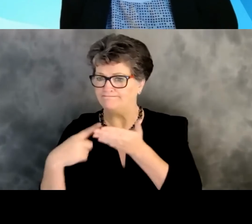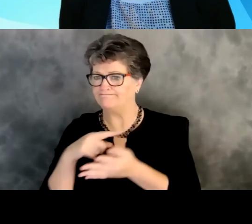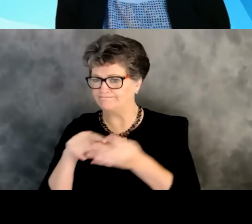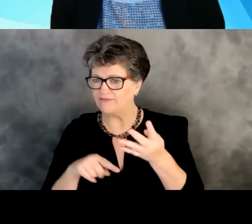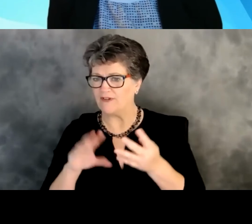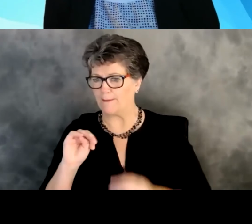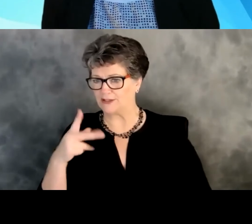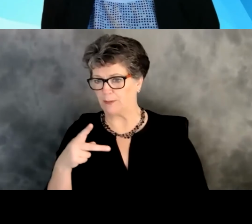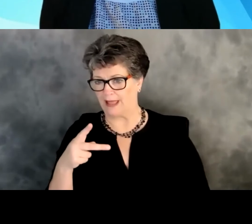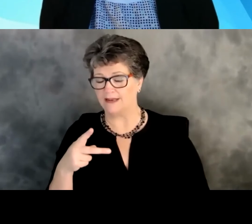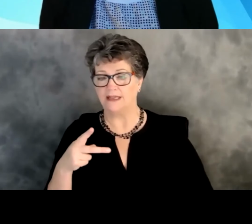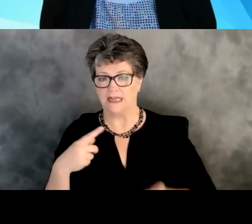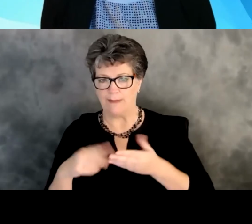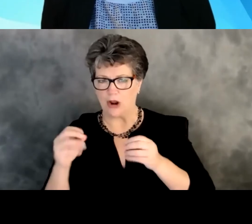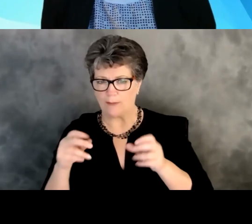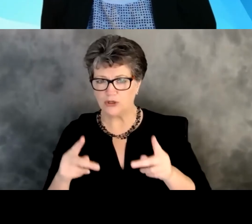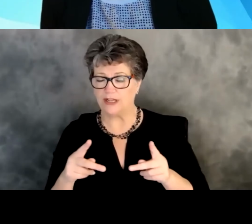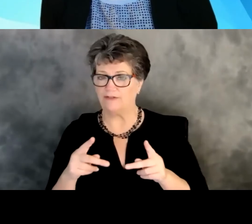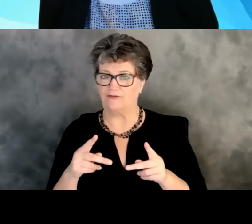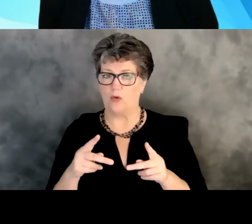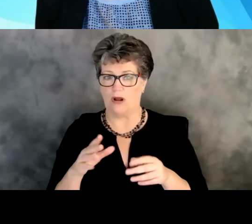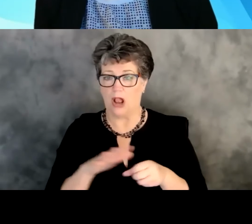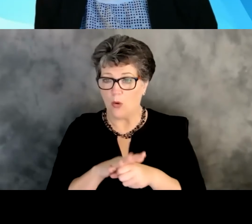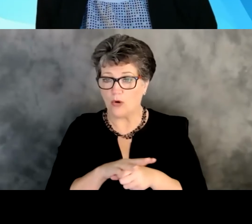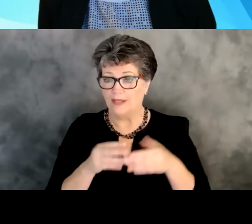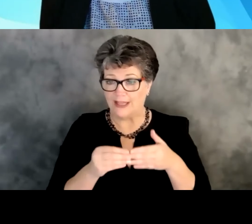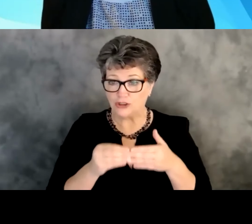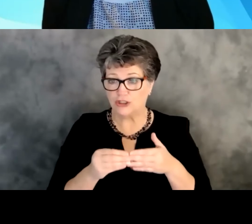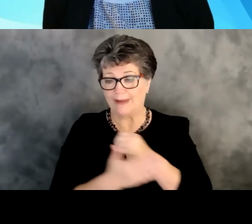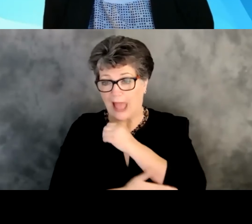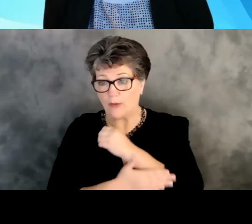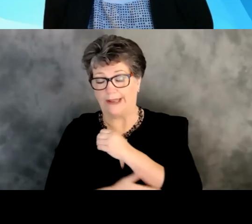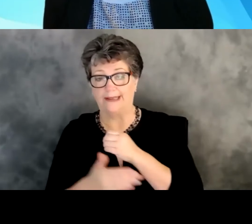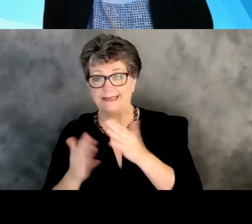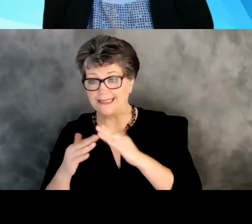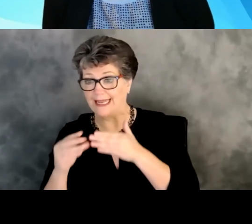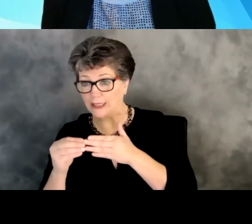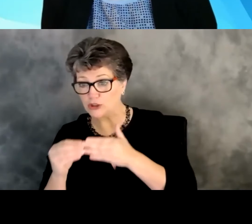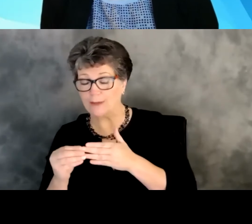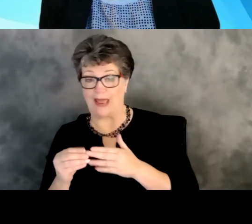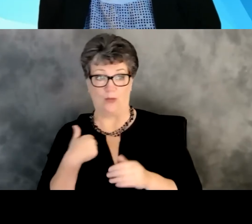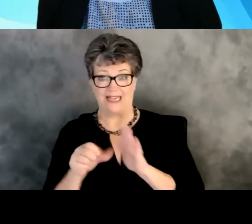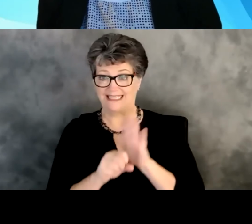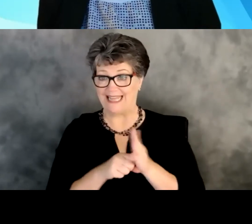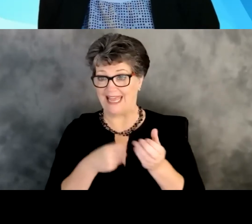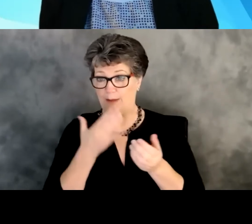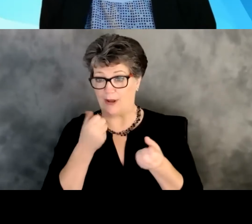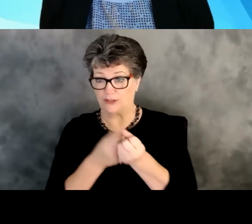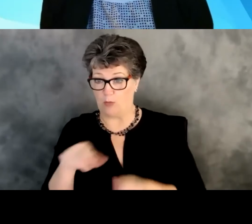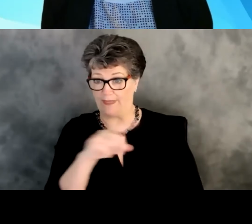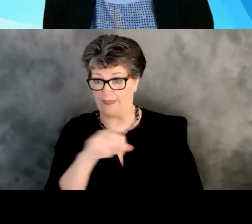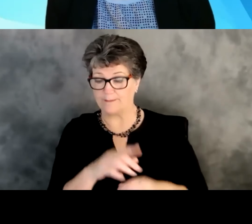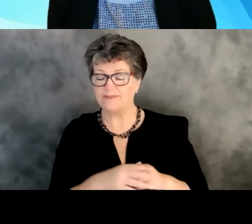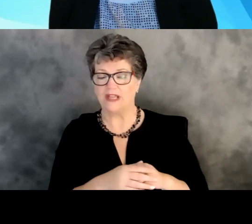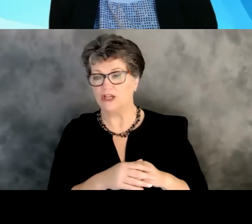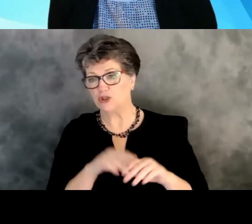plan about the opportunity for county leadership, local leadership, city leadership, and how we as a state can better support them. So we're looking